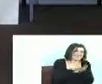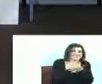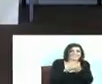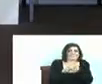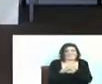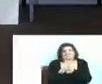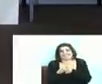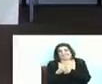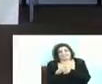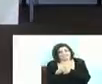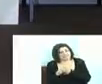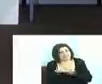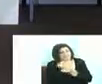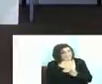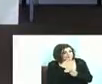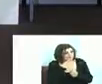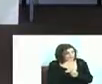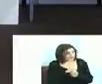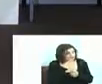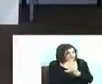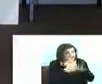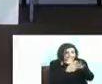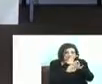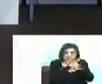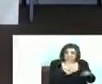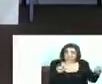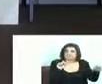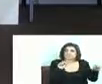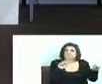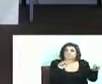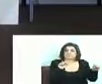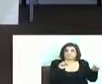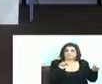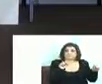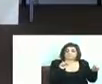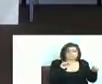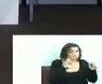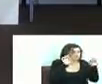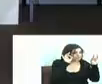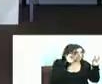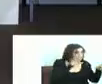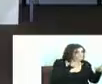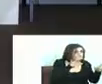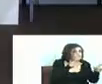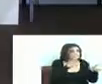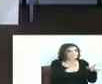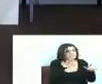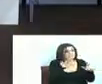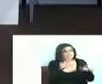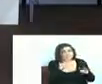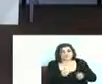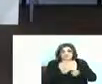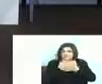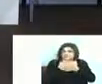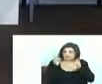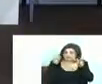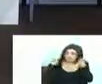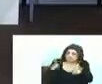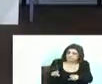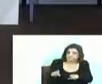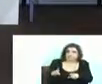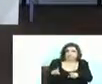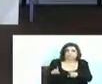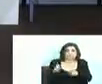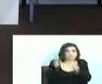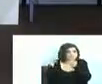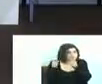says that whether we're overcoming adversity or surviving trauma or dealing with stress and anxiety, having the sense of